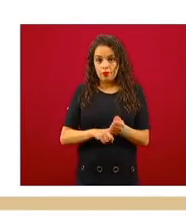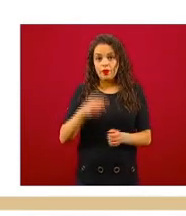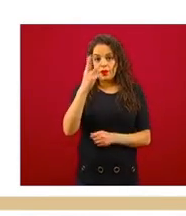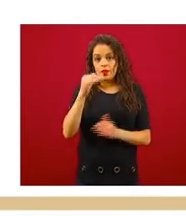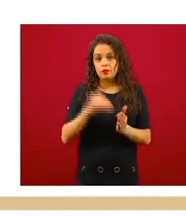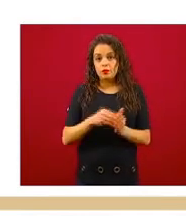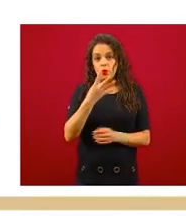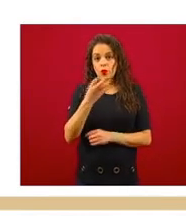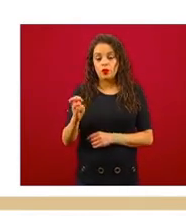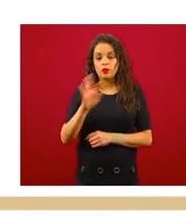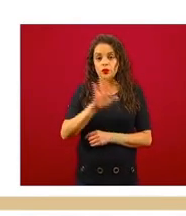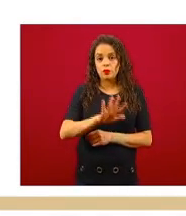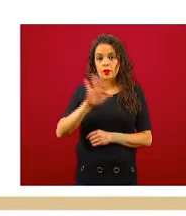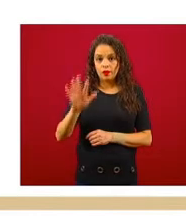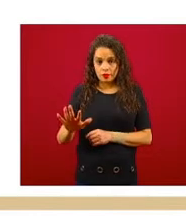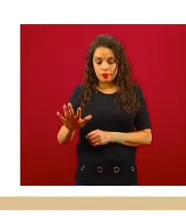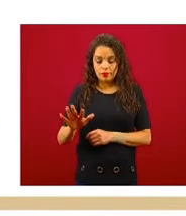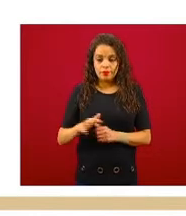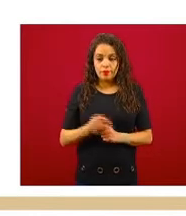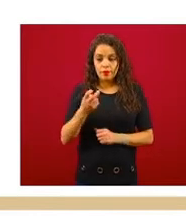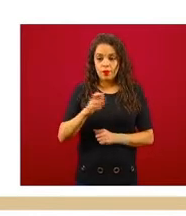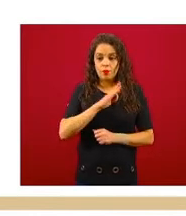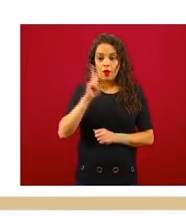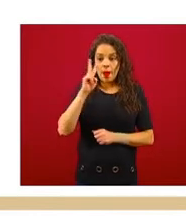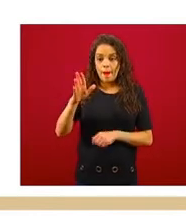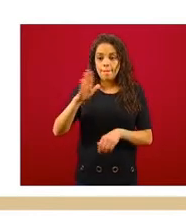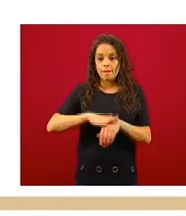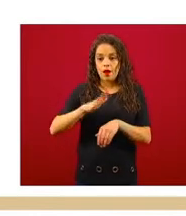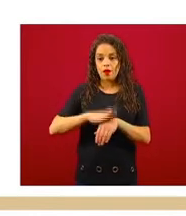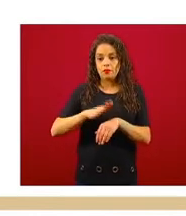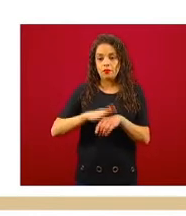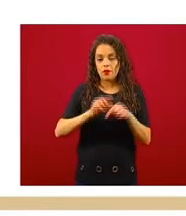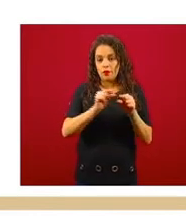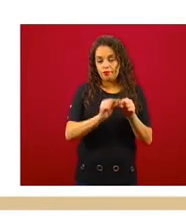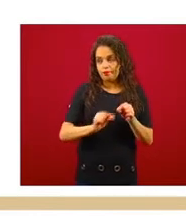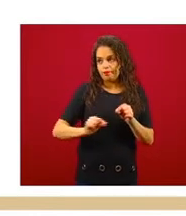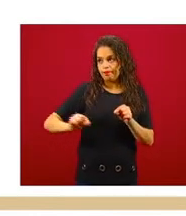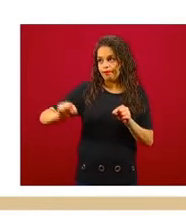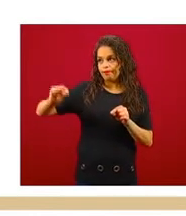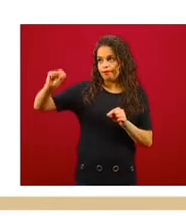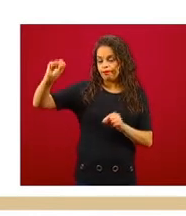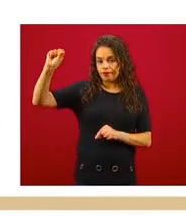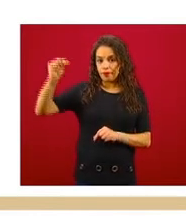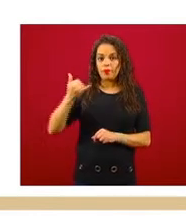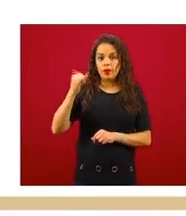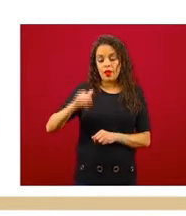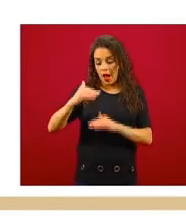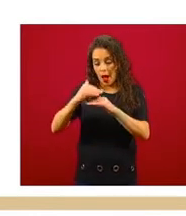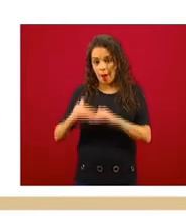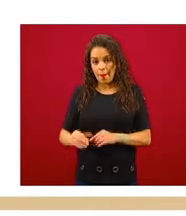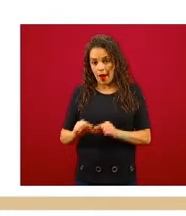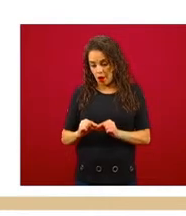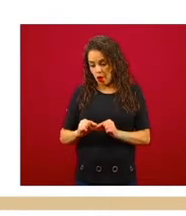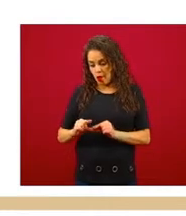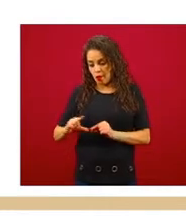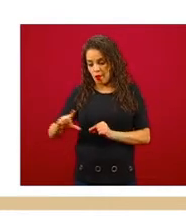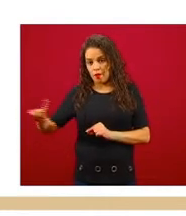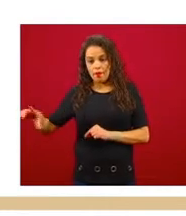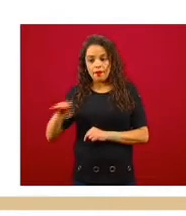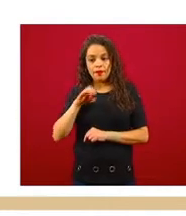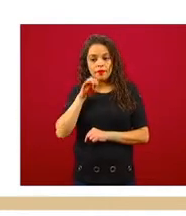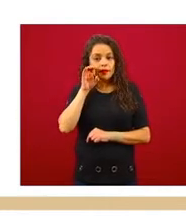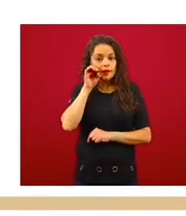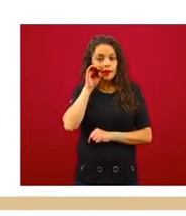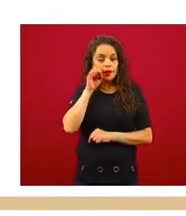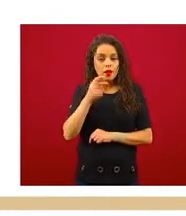4.9% increase over 3.455. yesterday. Podemos ver cómo se So there incrementó were la barra de color 3,455 naranja en la new parte confirmed inferior en cases. relación a los 2 días And so